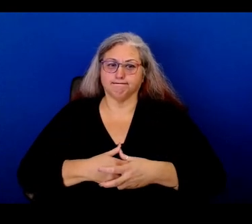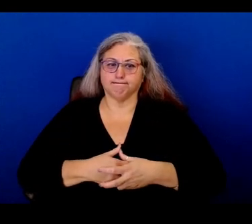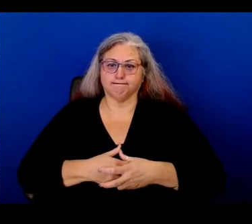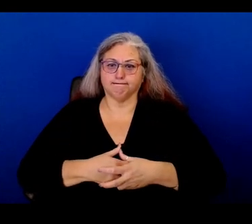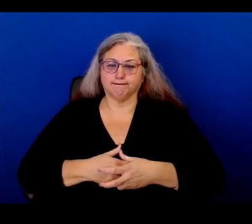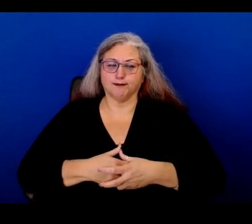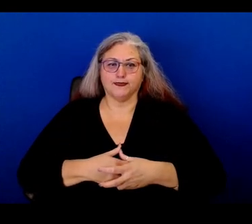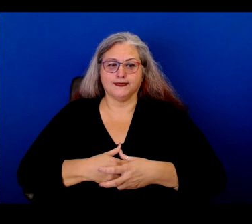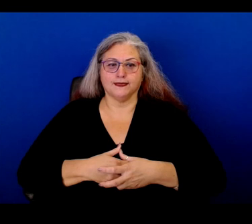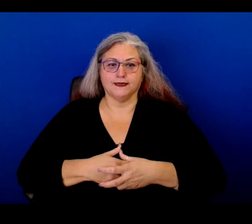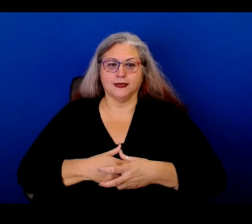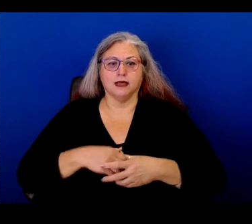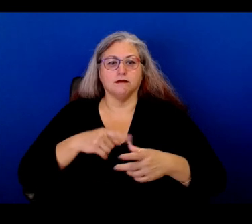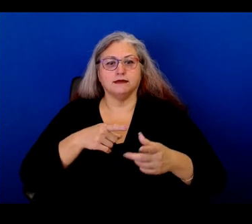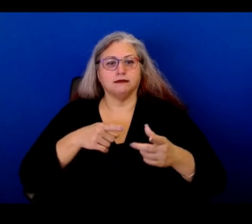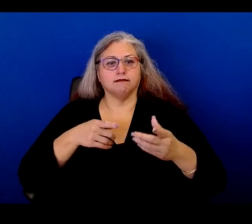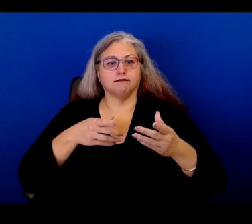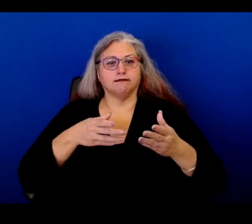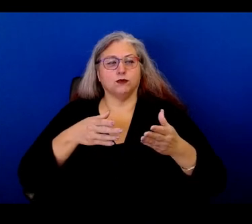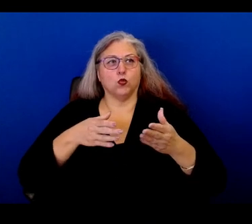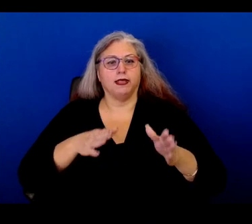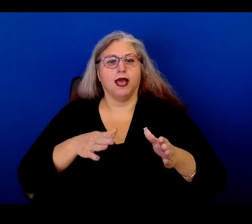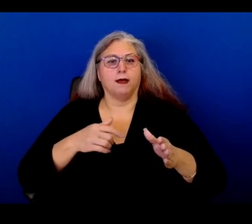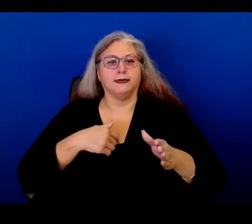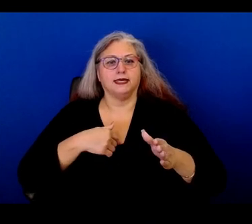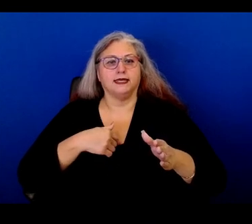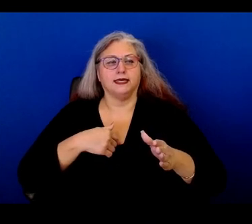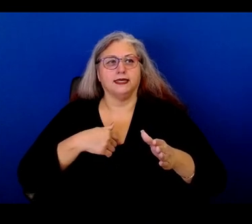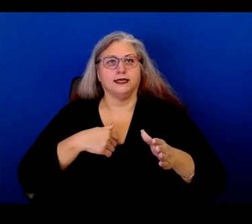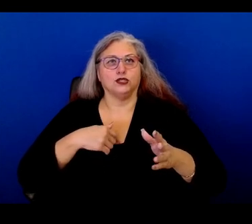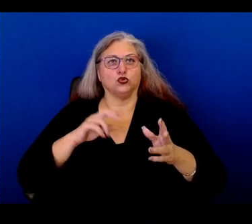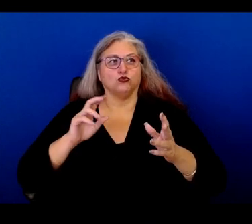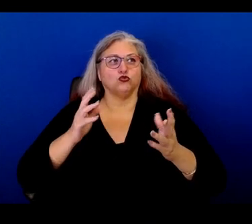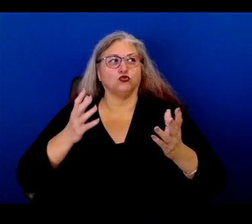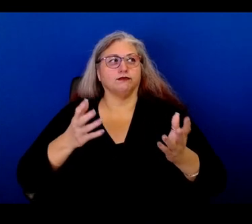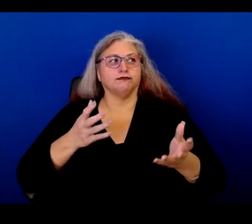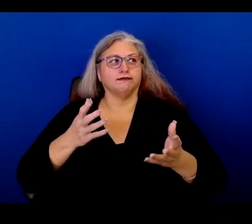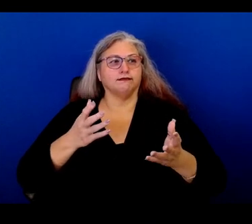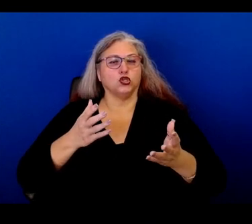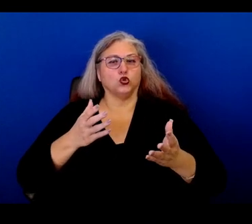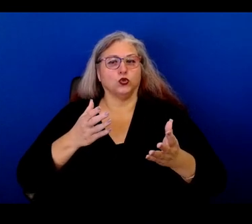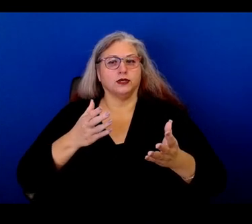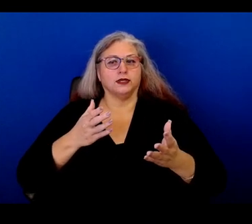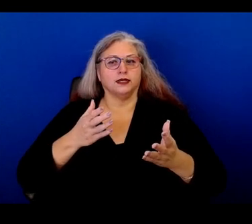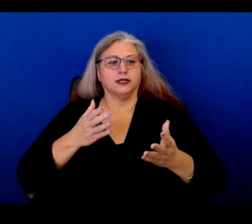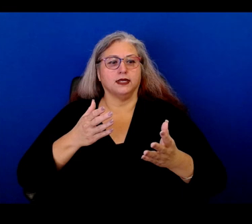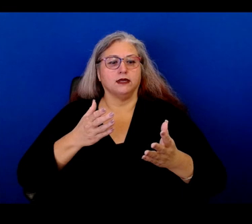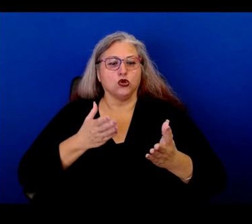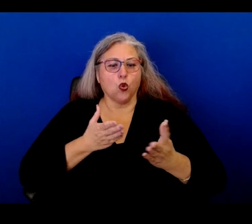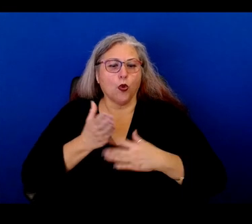has then allowed me to walk through that in a